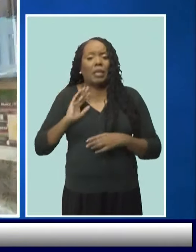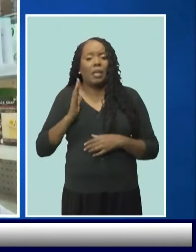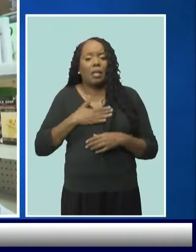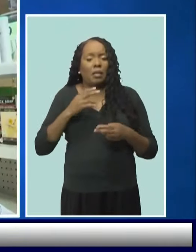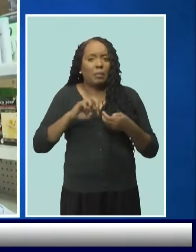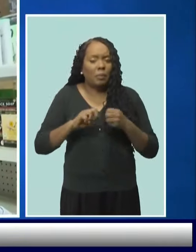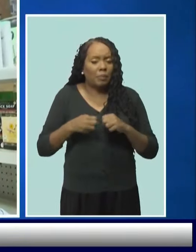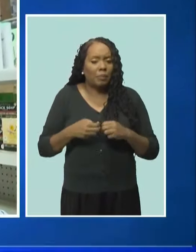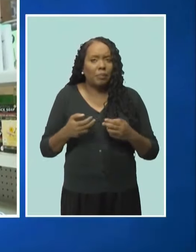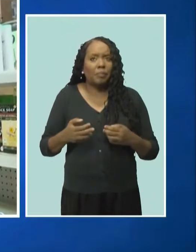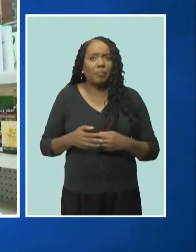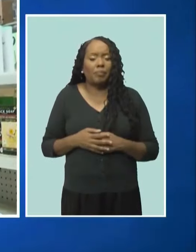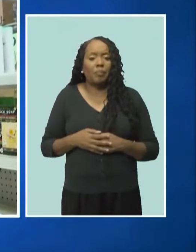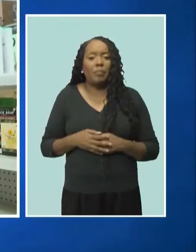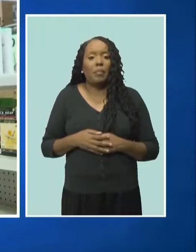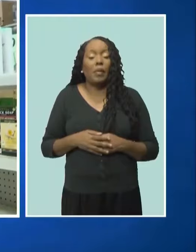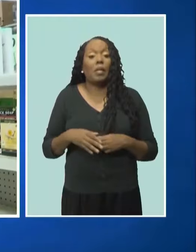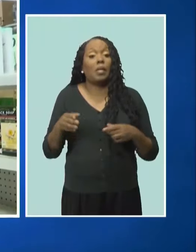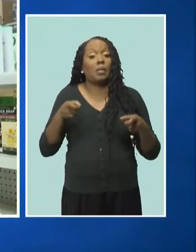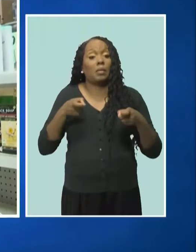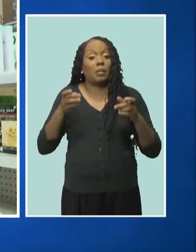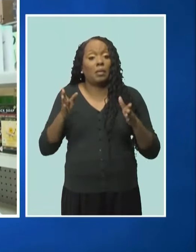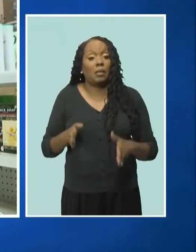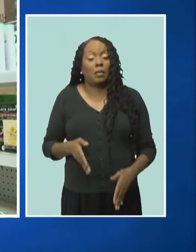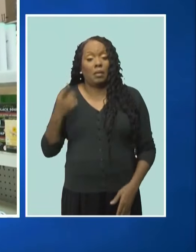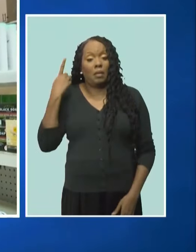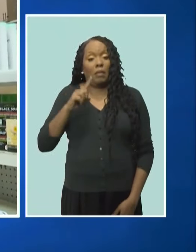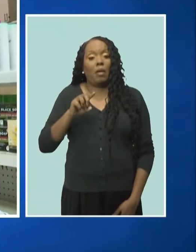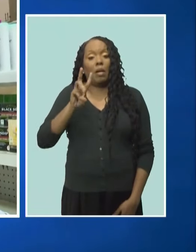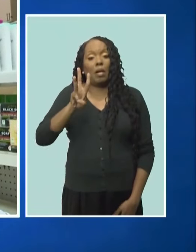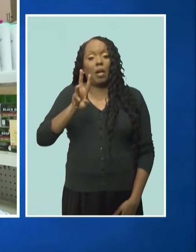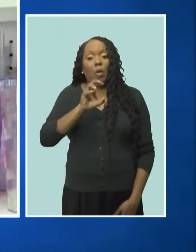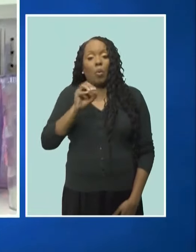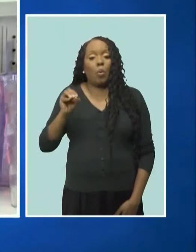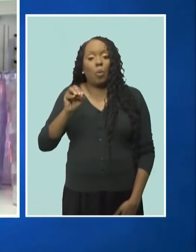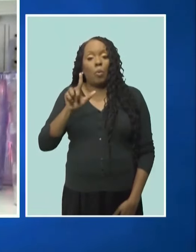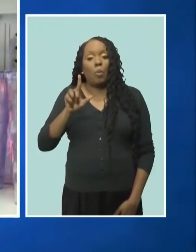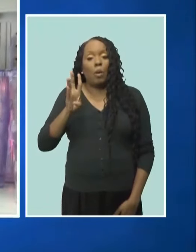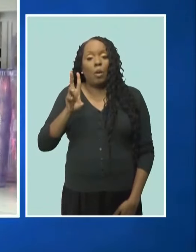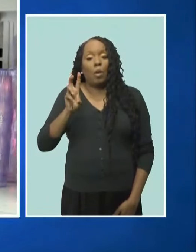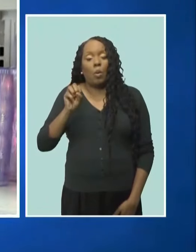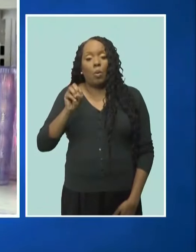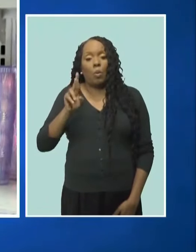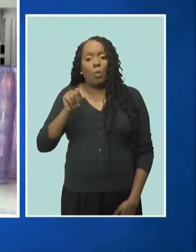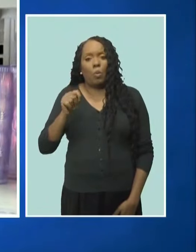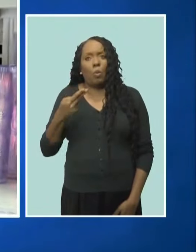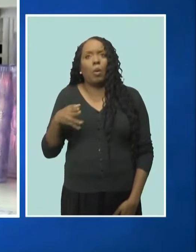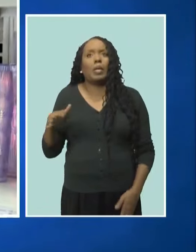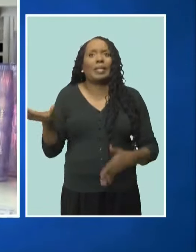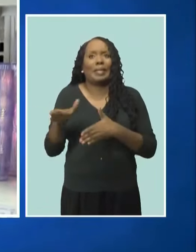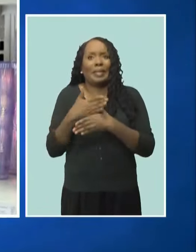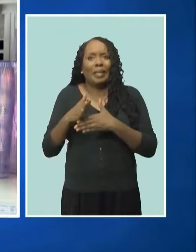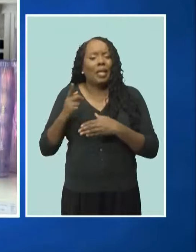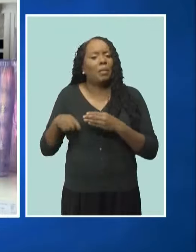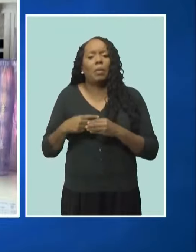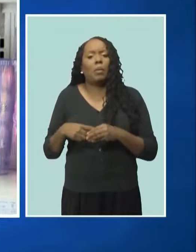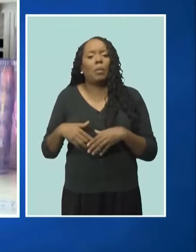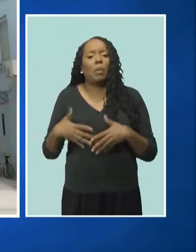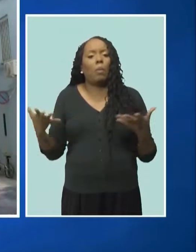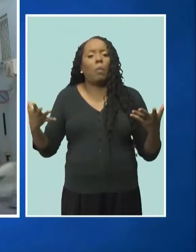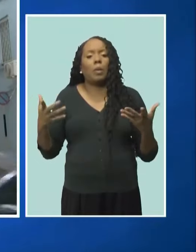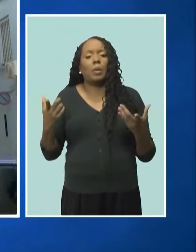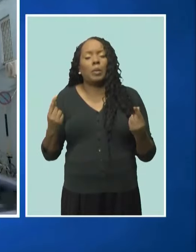are. Meanwhile, Managing Director at Woolworth, Martin Bryan, also weighed in, sharing his thoughts on what's needed to revitalize